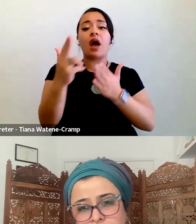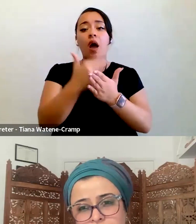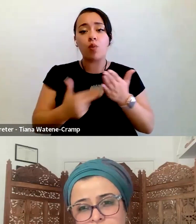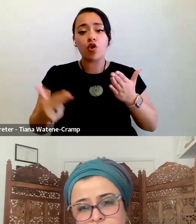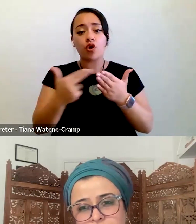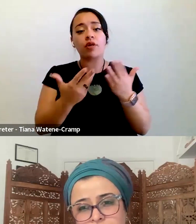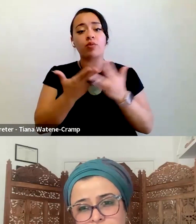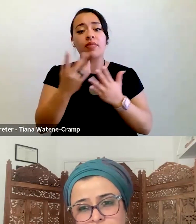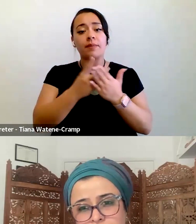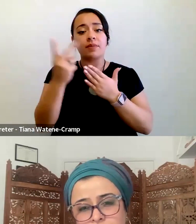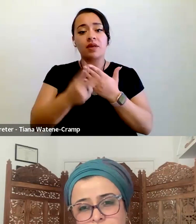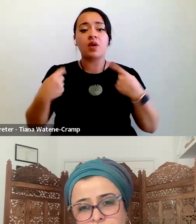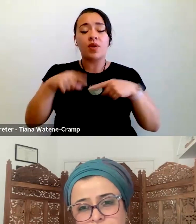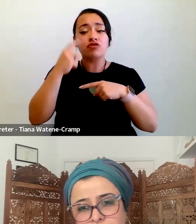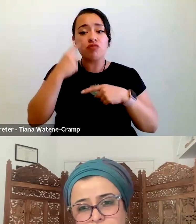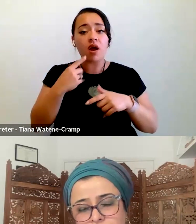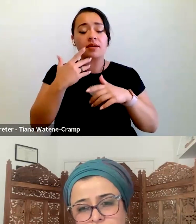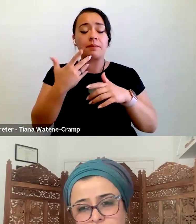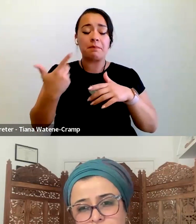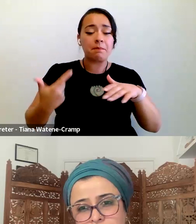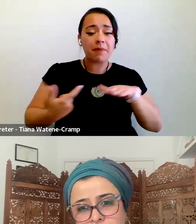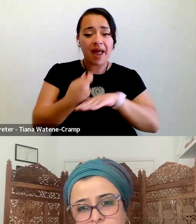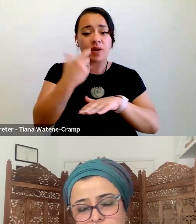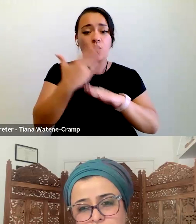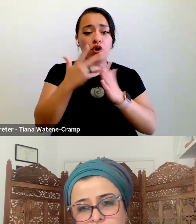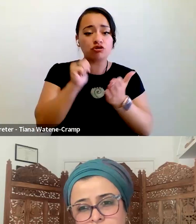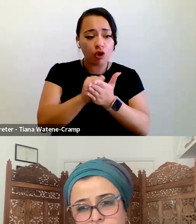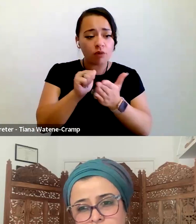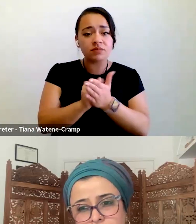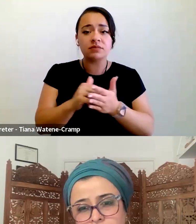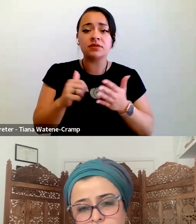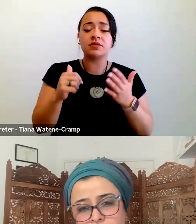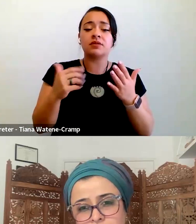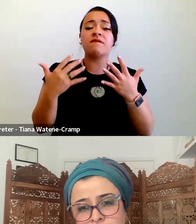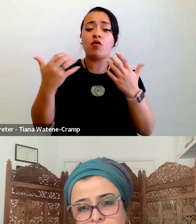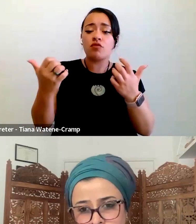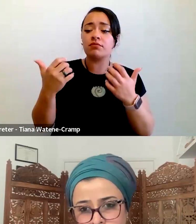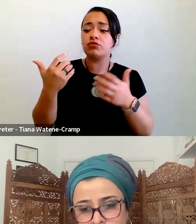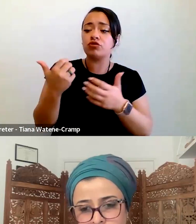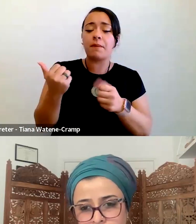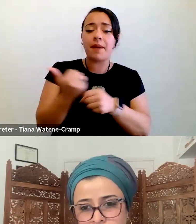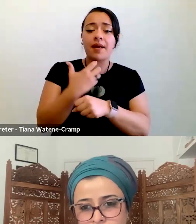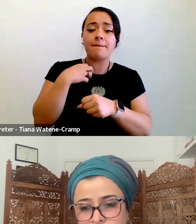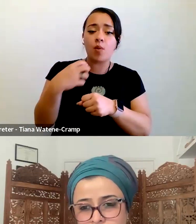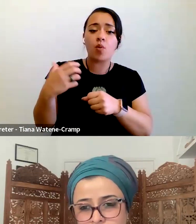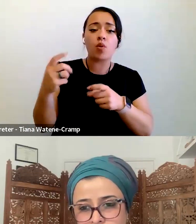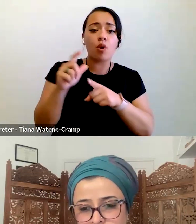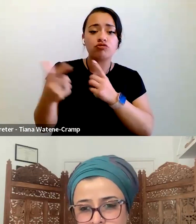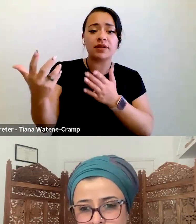We are trying paid workshops and web forms to make these more culturally safe and inclusive. And there are many more,